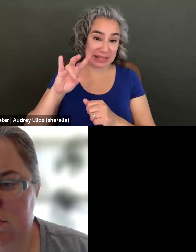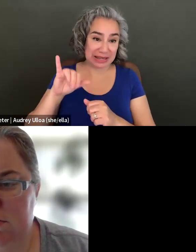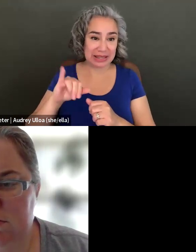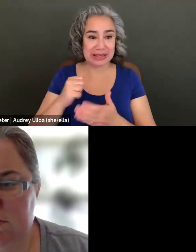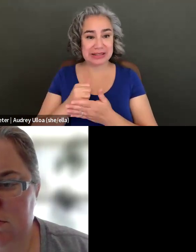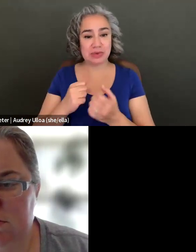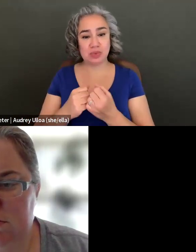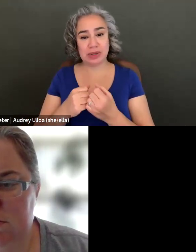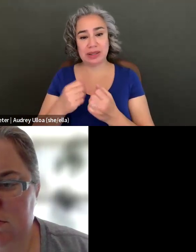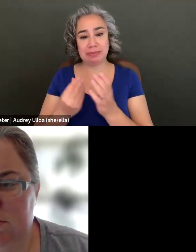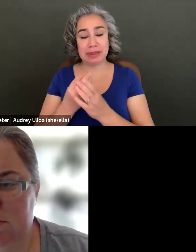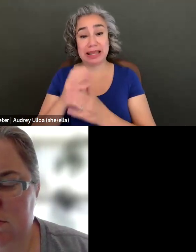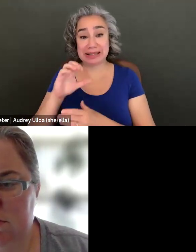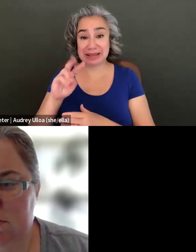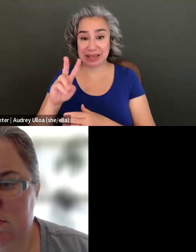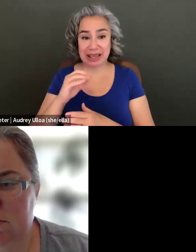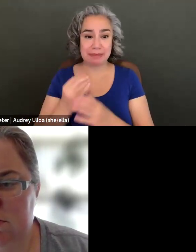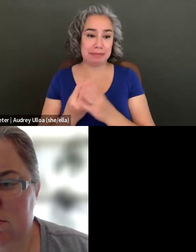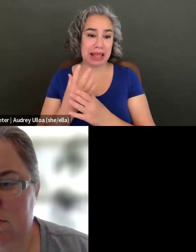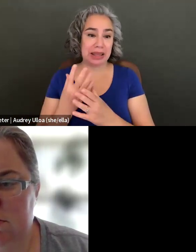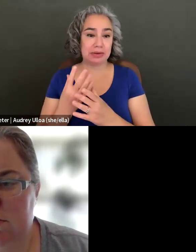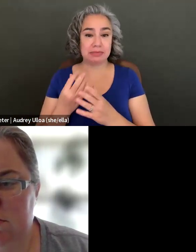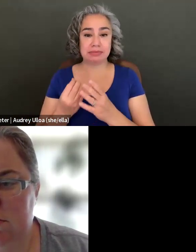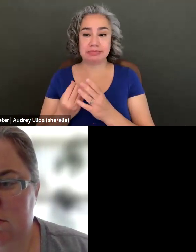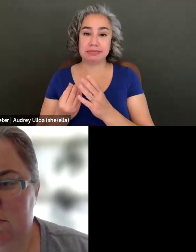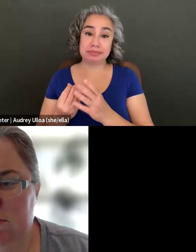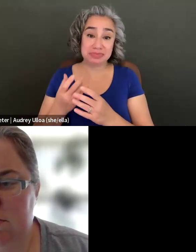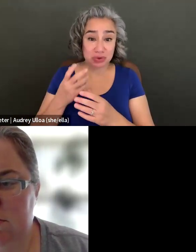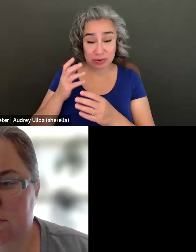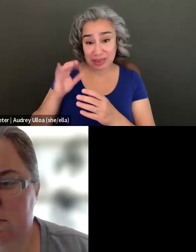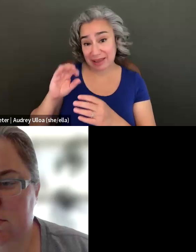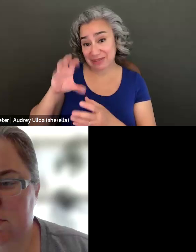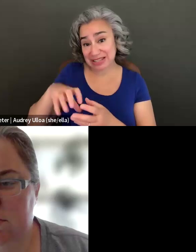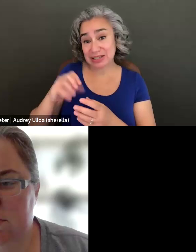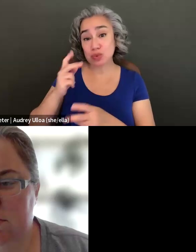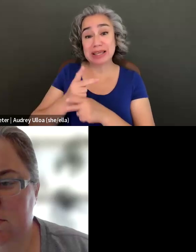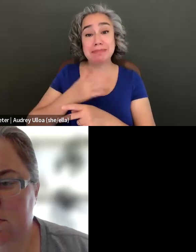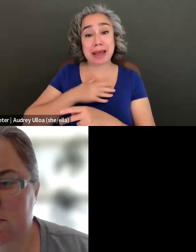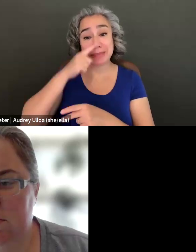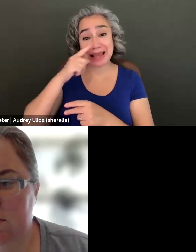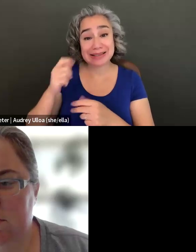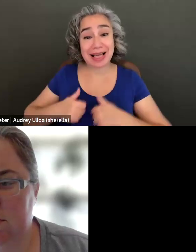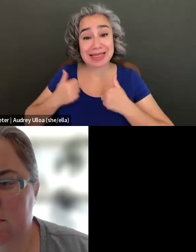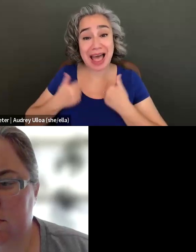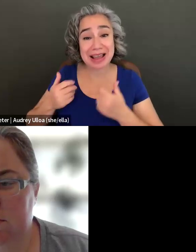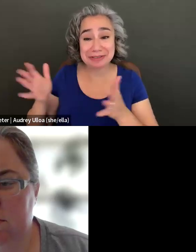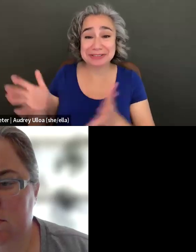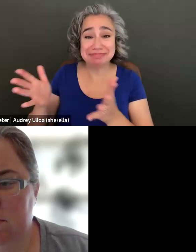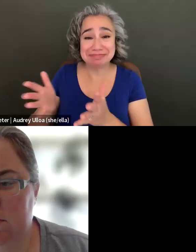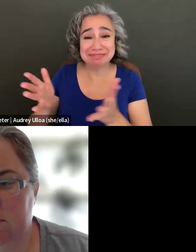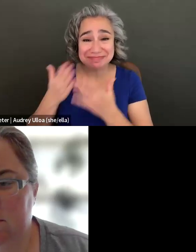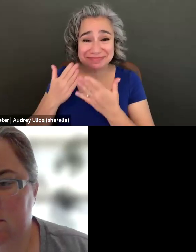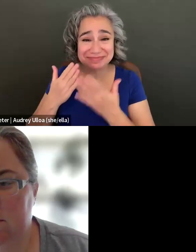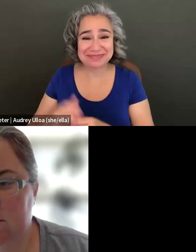CV, and the Plant Growth Facility for keeping my maize alive while I was growing it. I would like to